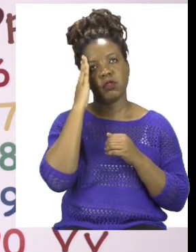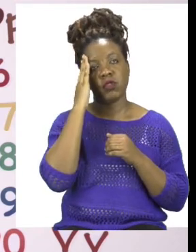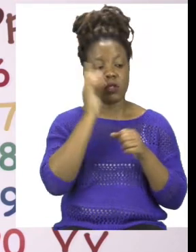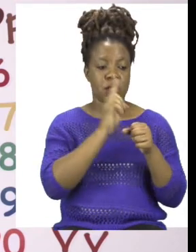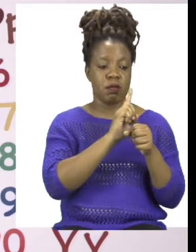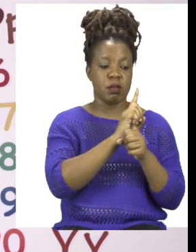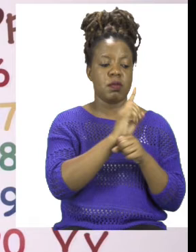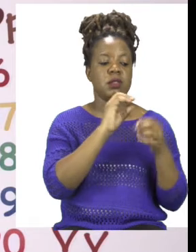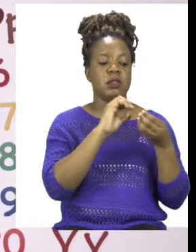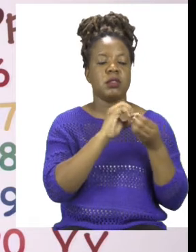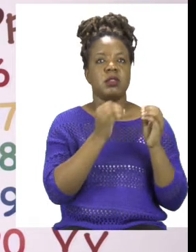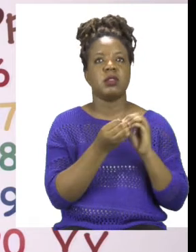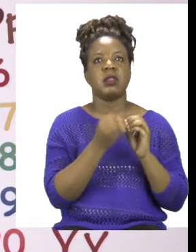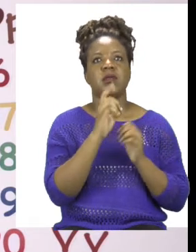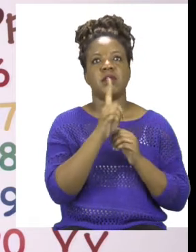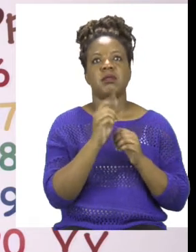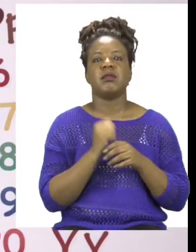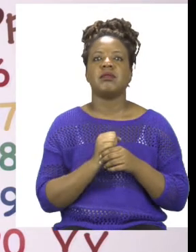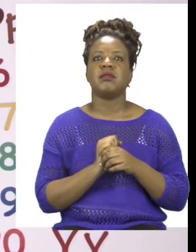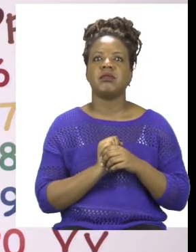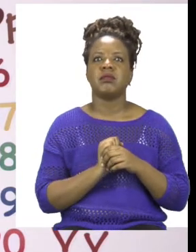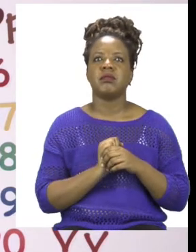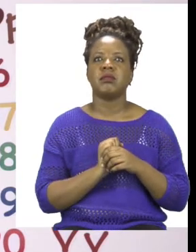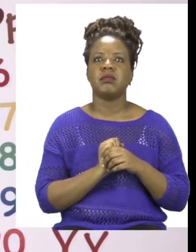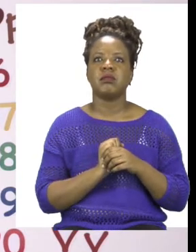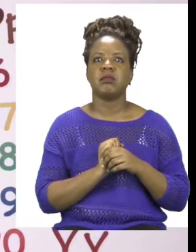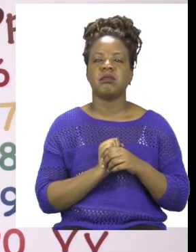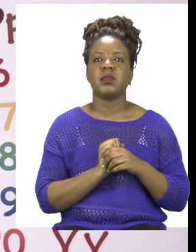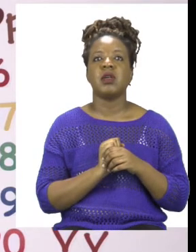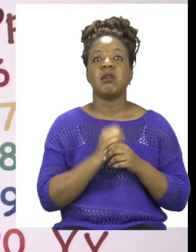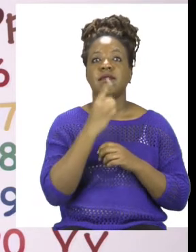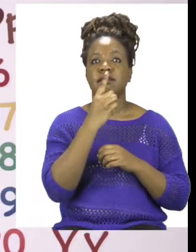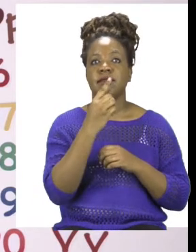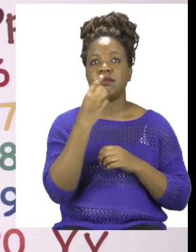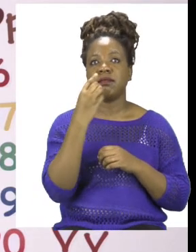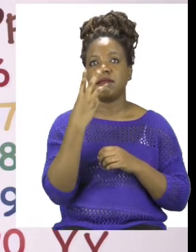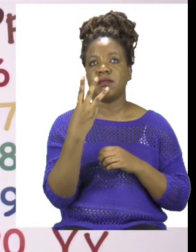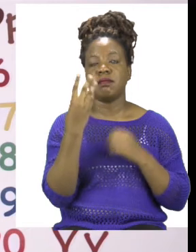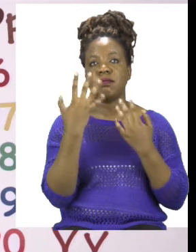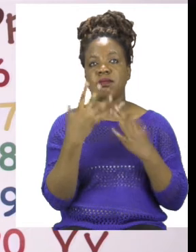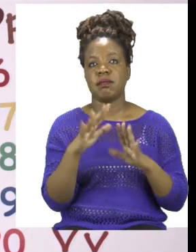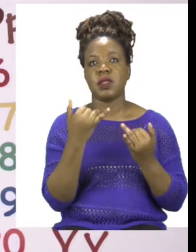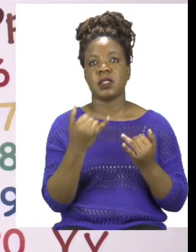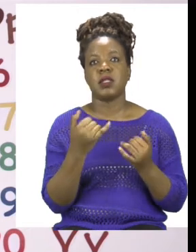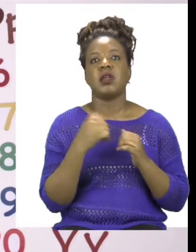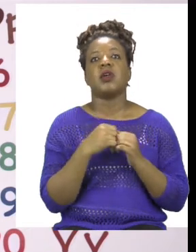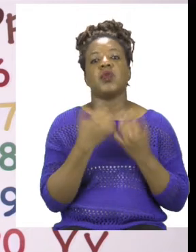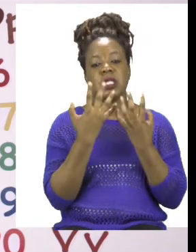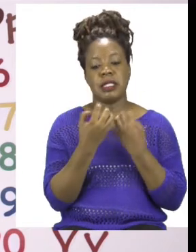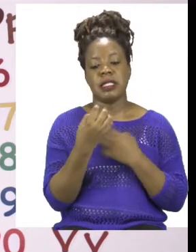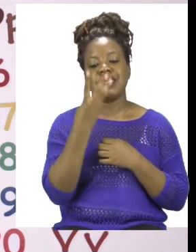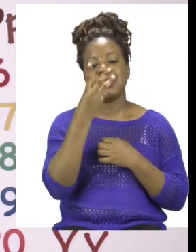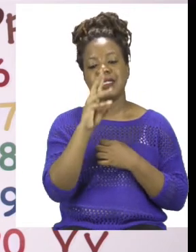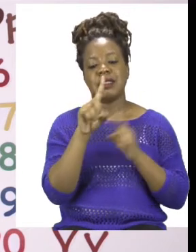answer was. So we have 13 already and we're going to add 6. Let's put 6 counters